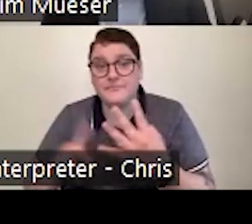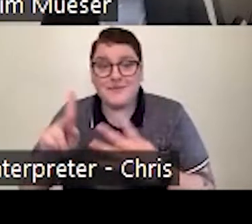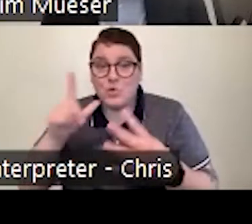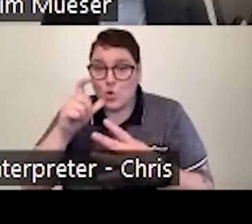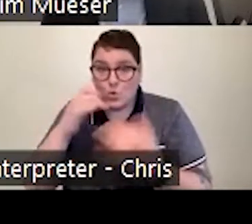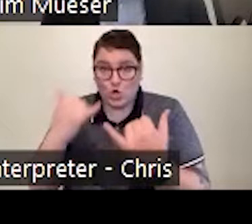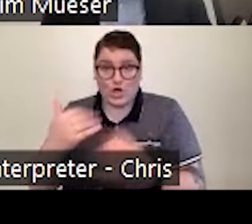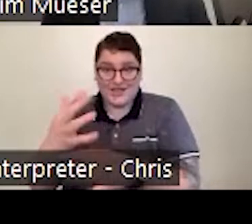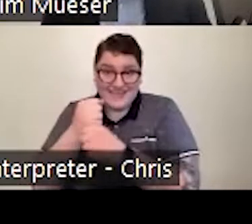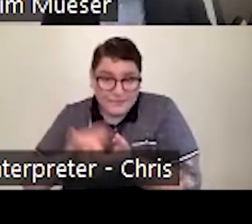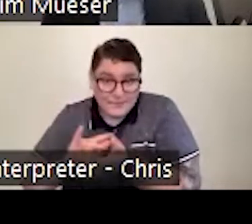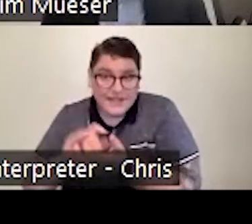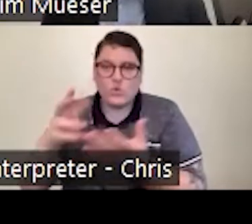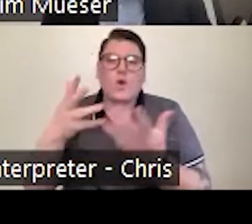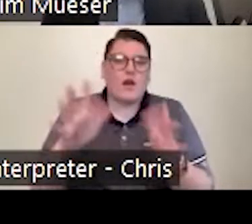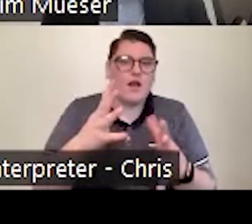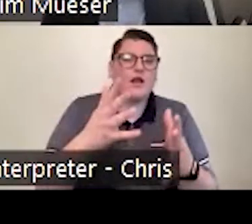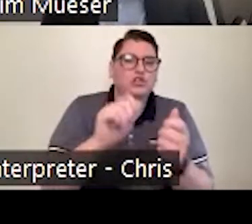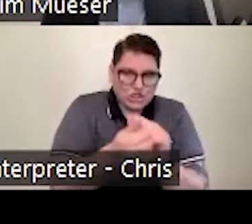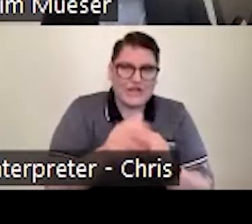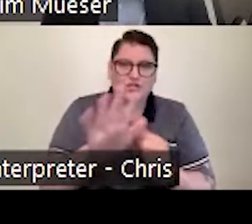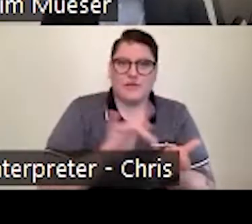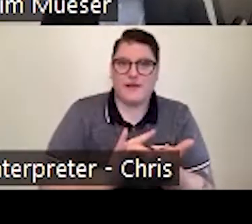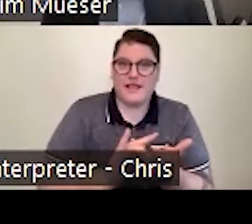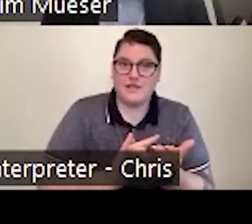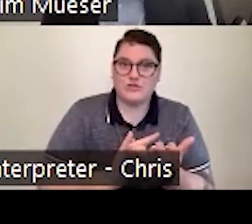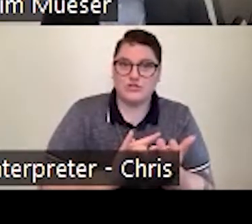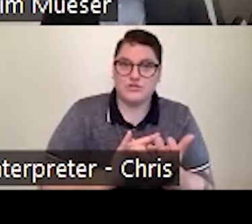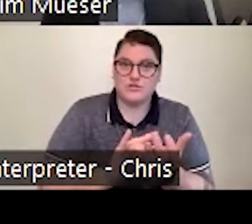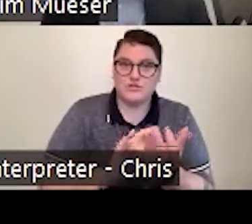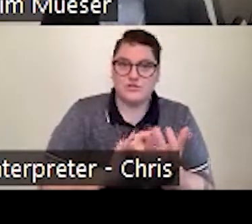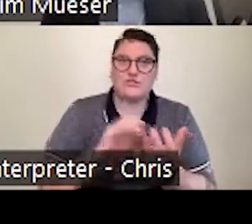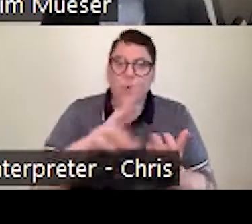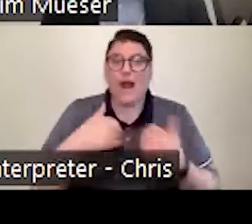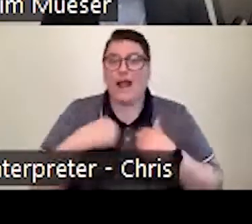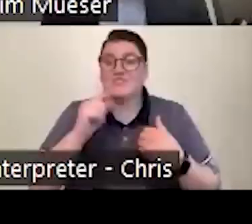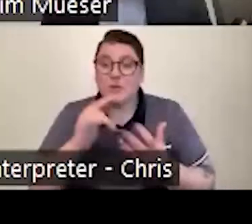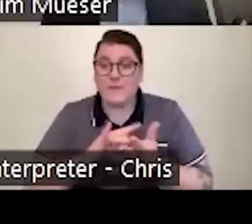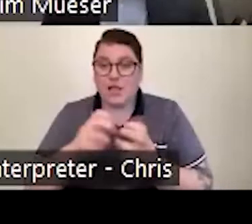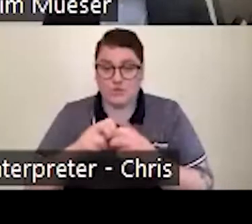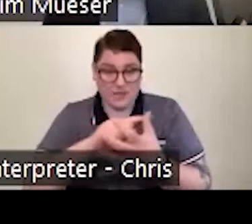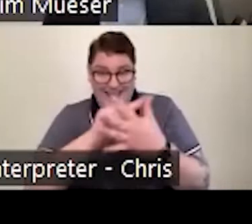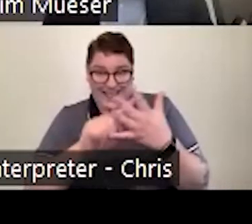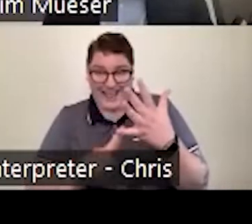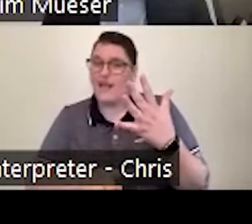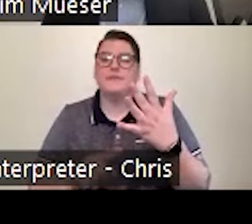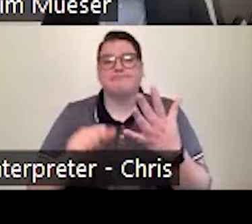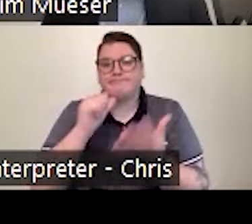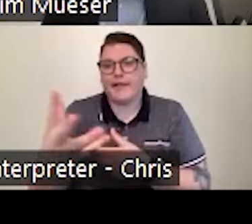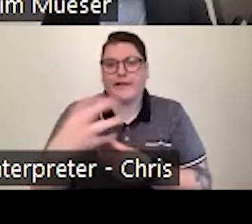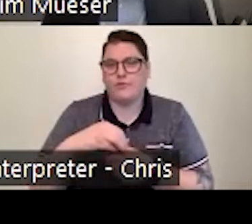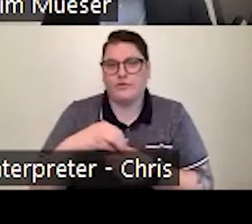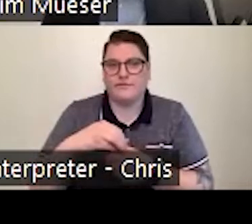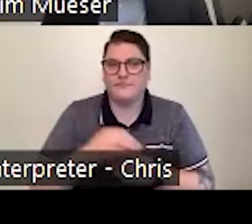receiving medication or have had medication changes, or with severe medical problems. And in fact, a number of years